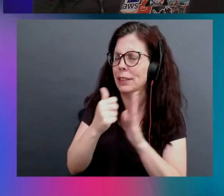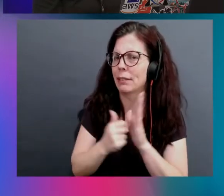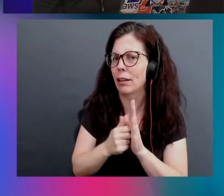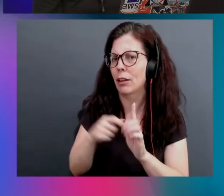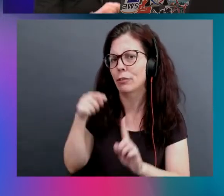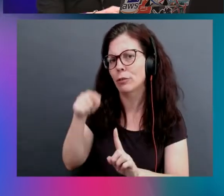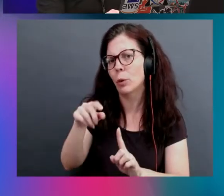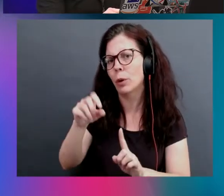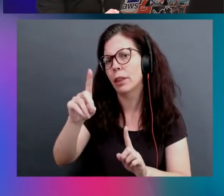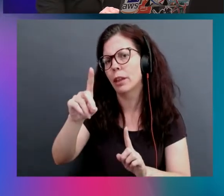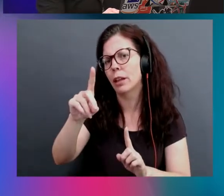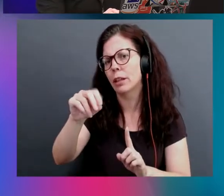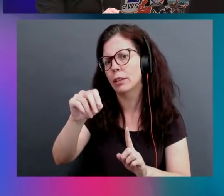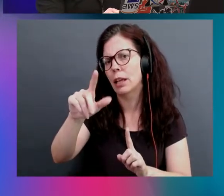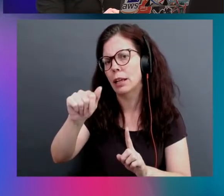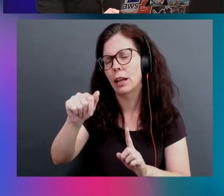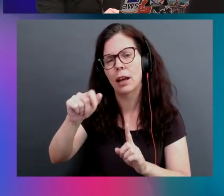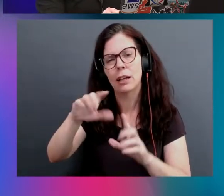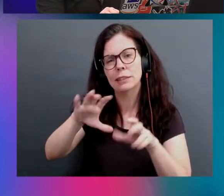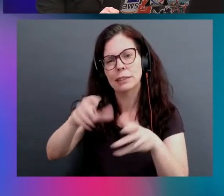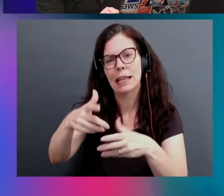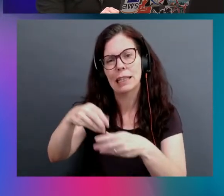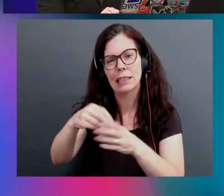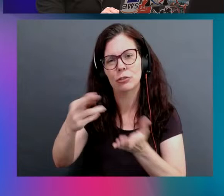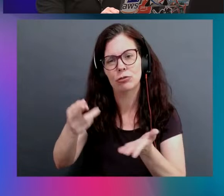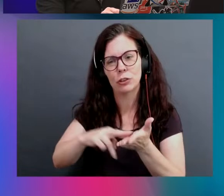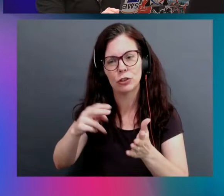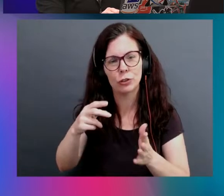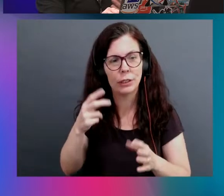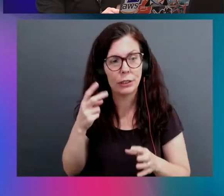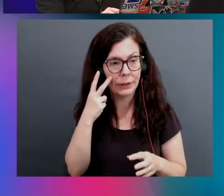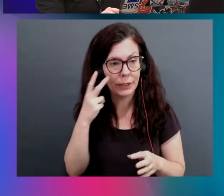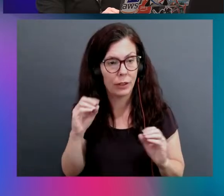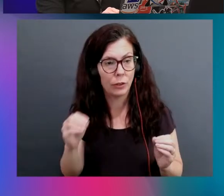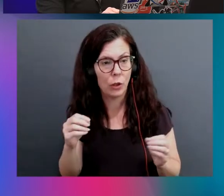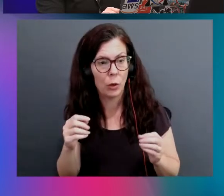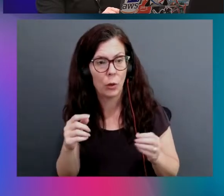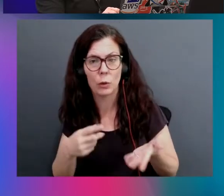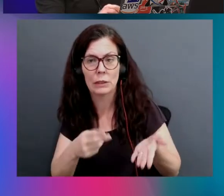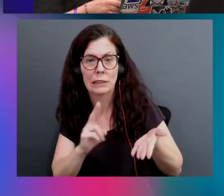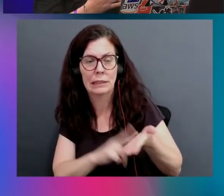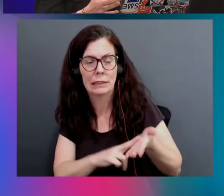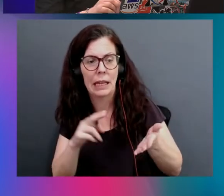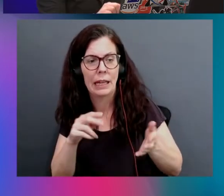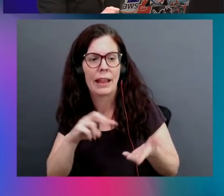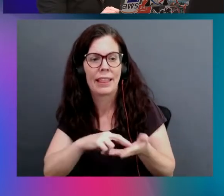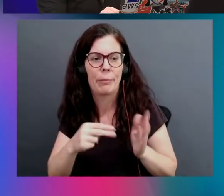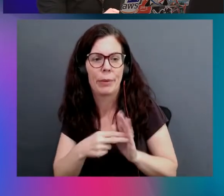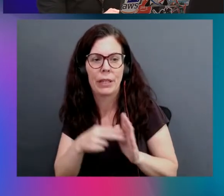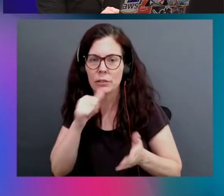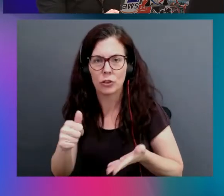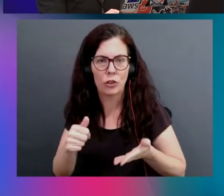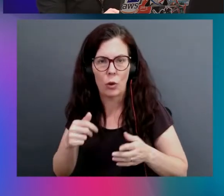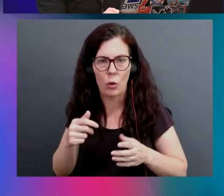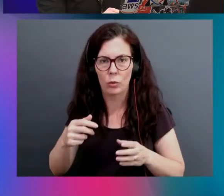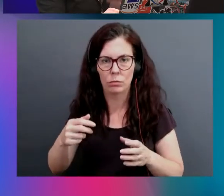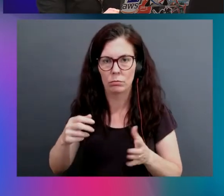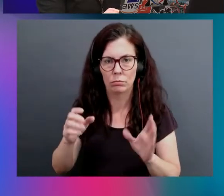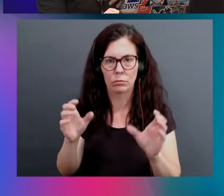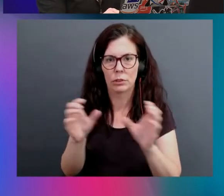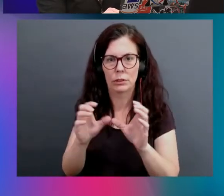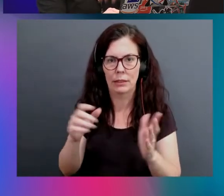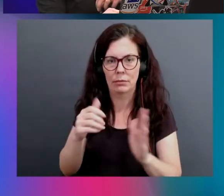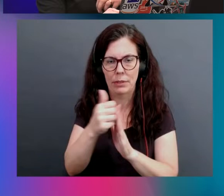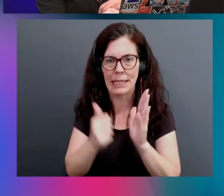registry. If you notice this no sign request in the CLI, that means don't send credentials. So you don't need an AWS account